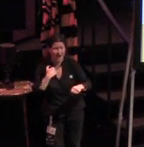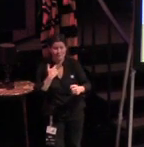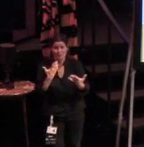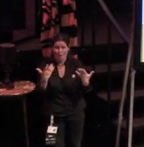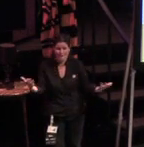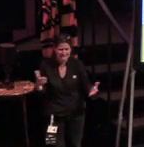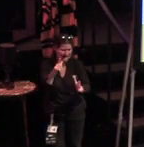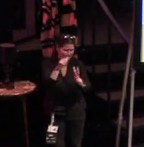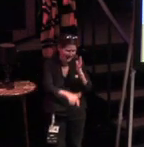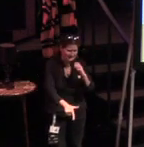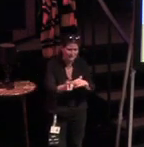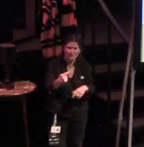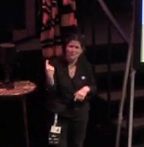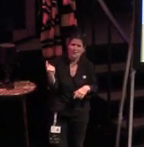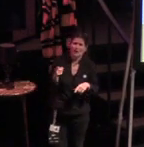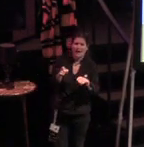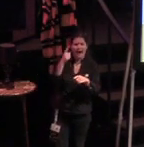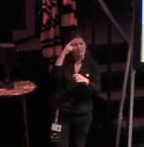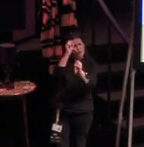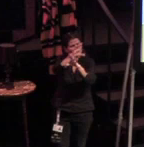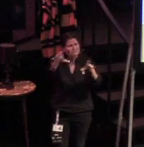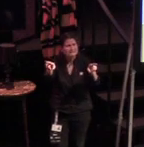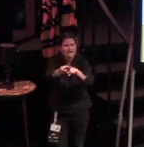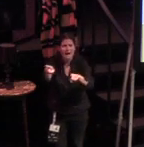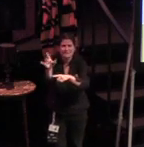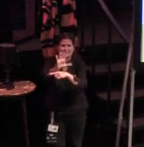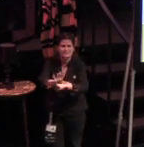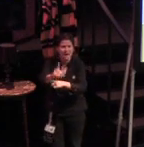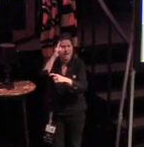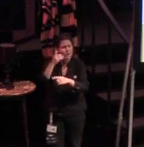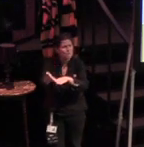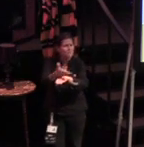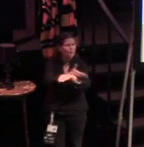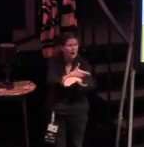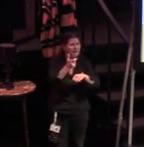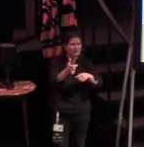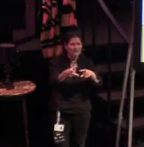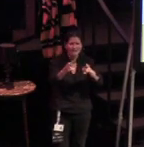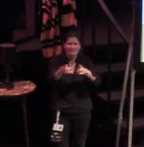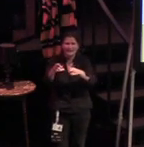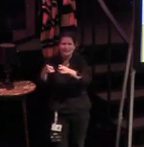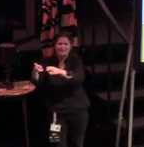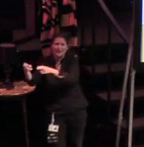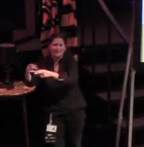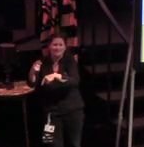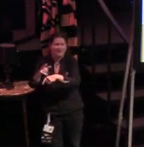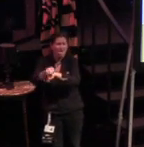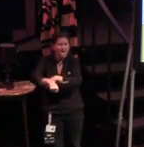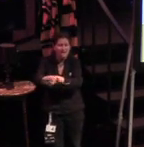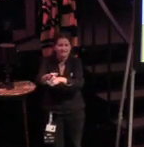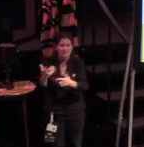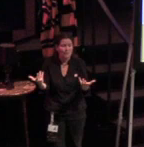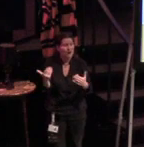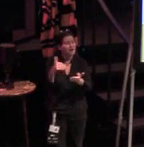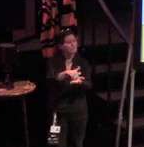cinema there's the trailers so I got there and was late and this is the old bush by the way so this